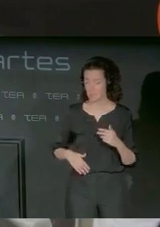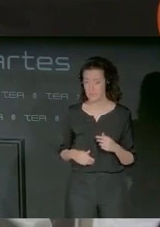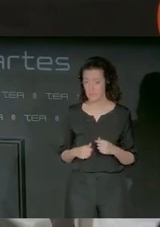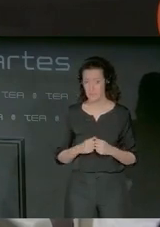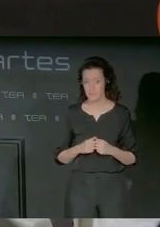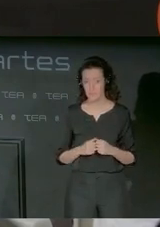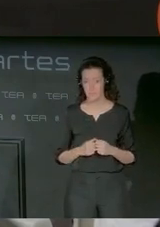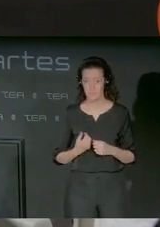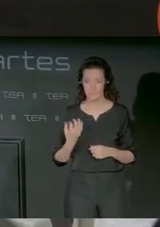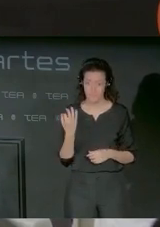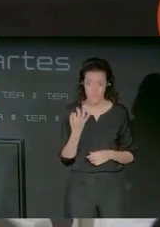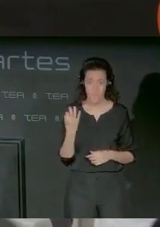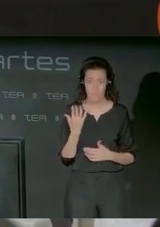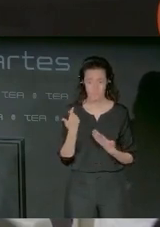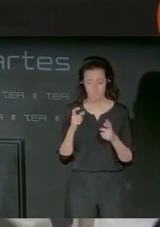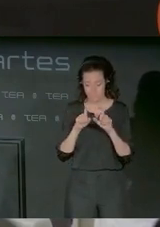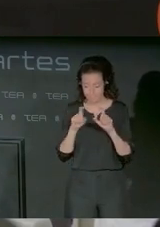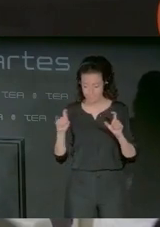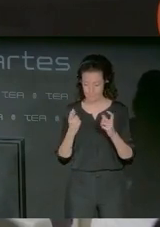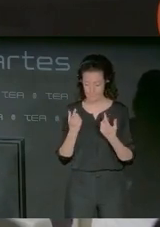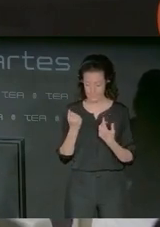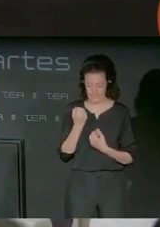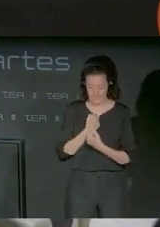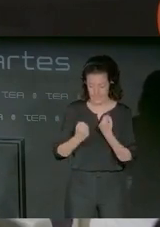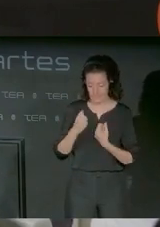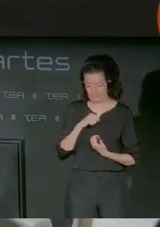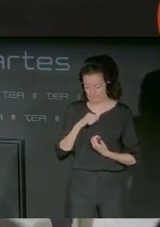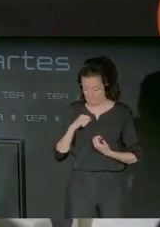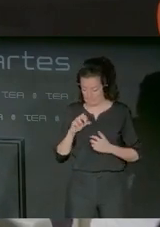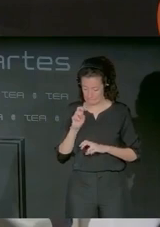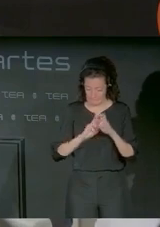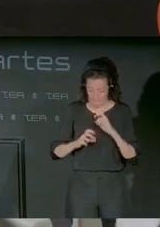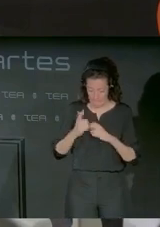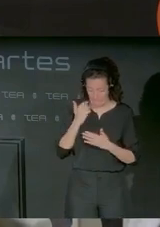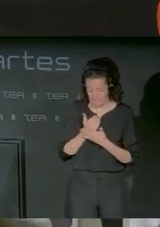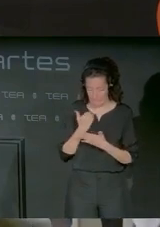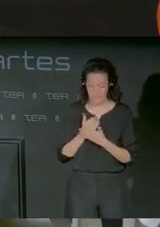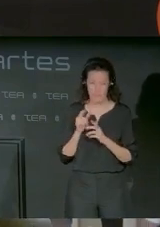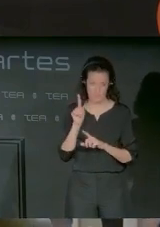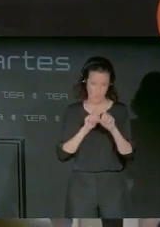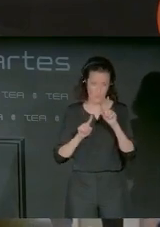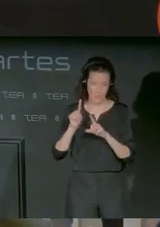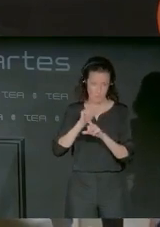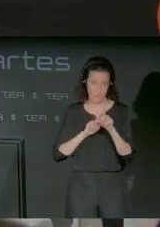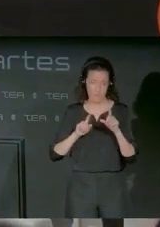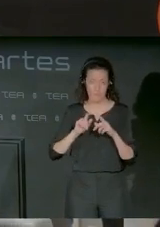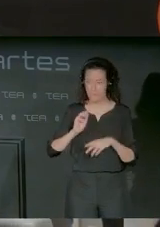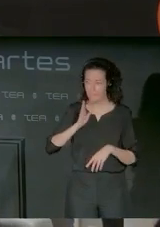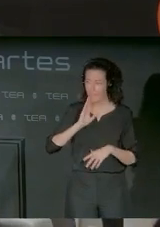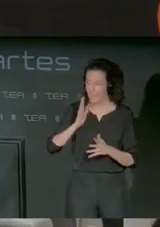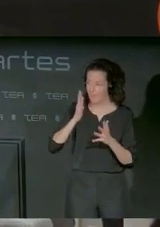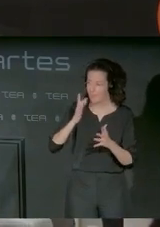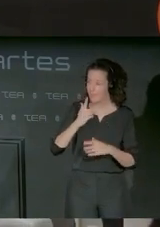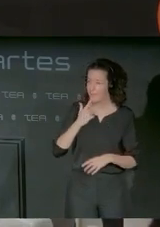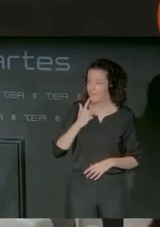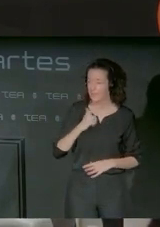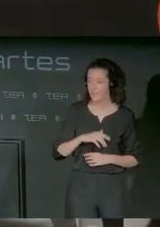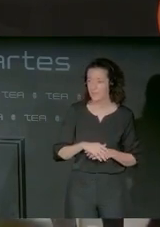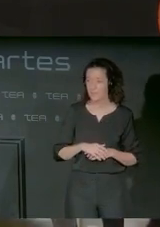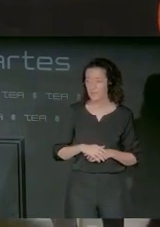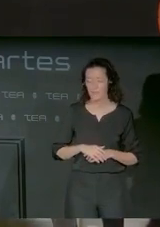a recommendation, you said, you suggested this targeted financing that consists of